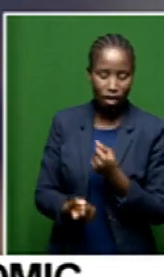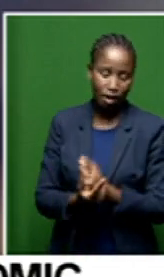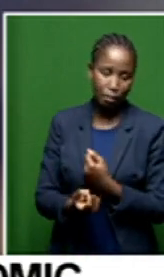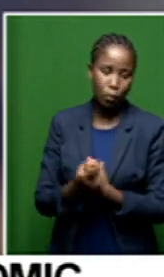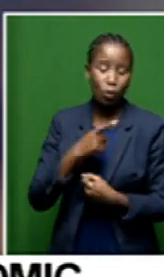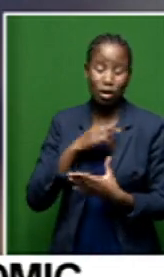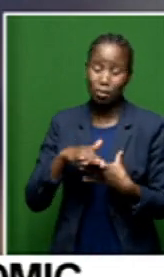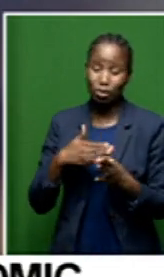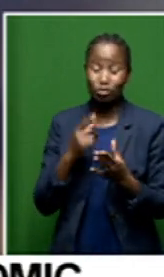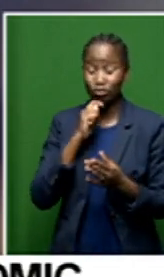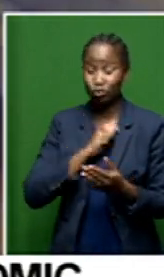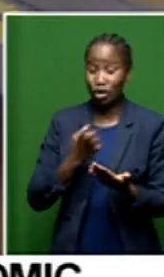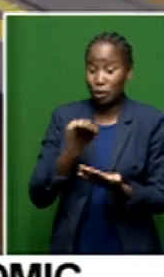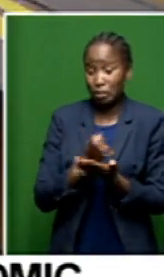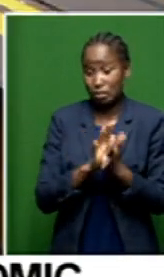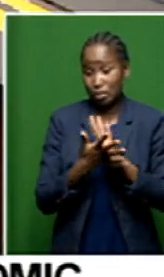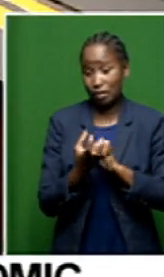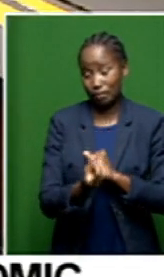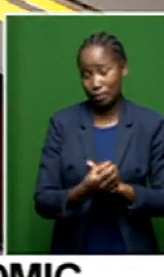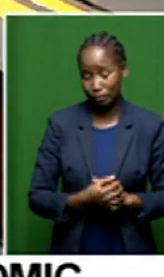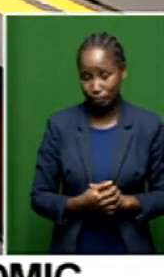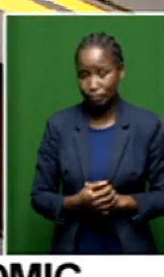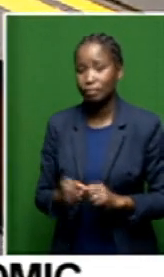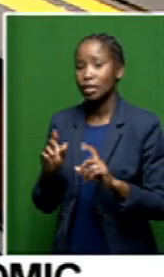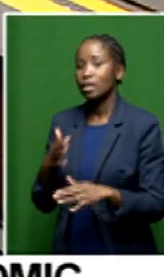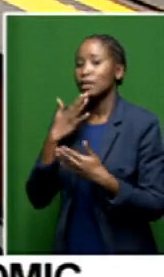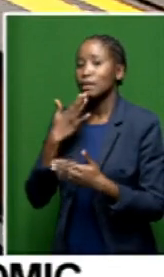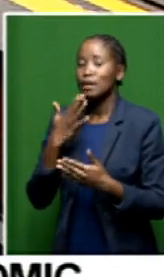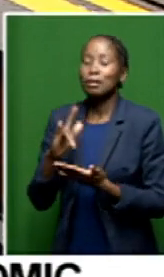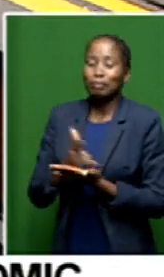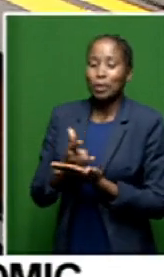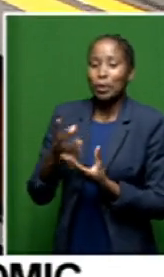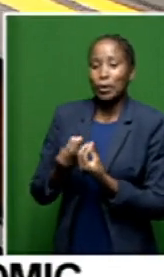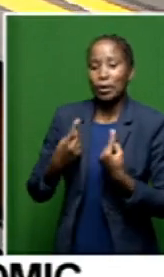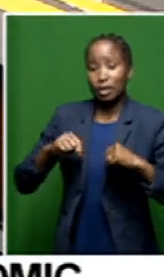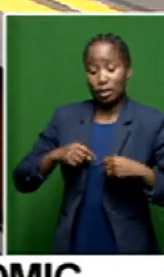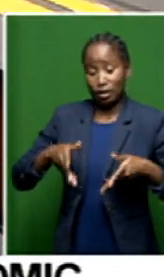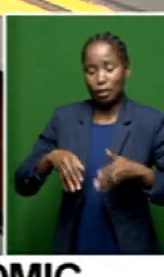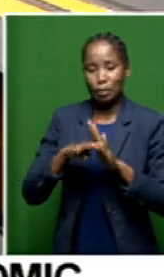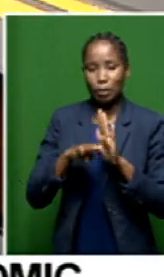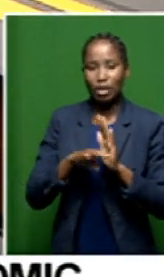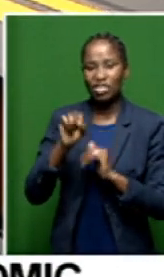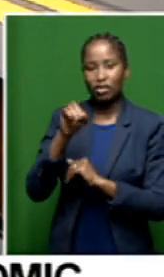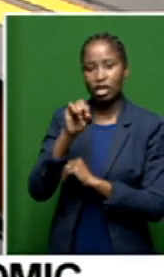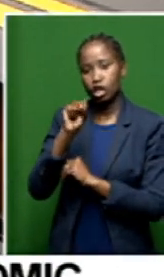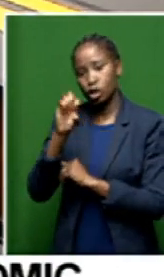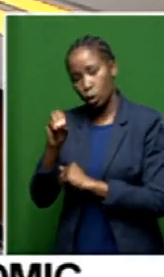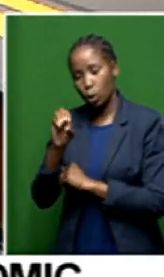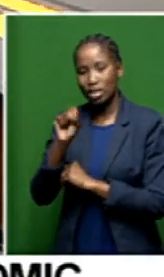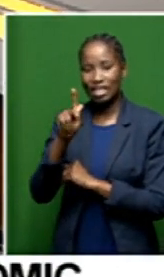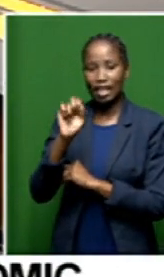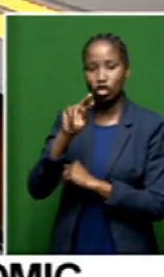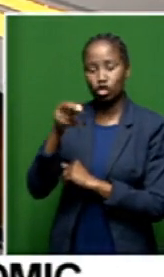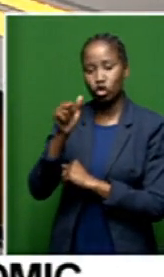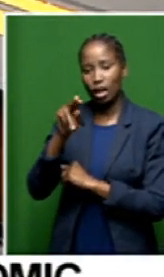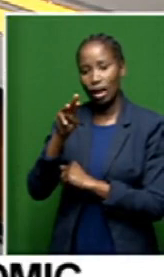fabric of our economy. Right, we leave it there for this morning, Sifiso. Thank you very, very much for talking to us here on the program. Sifiso Skenjana, he is